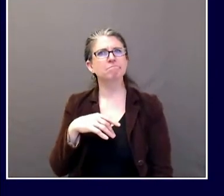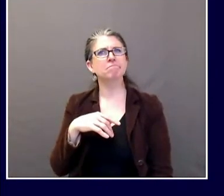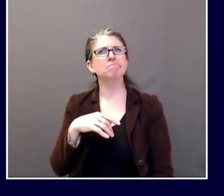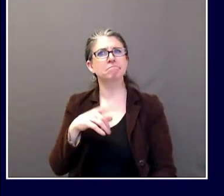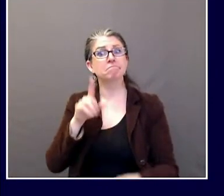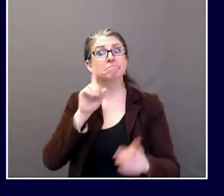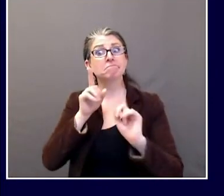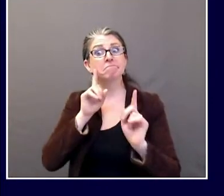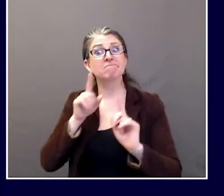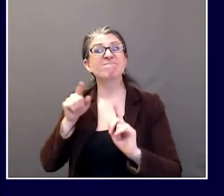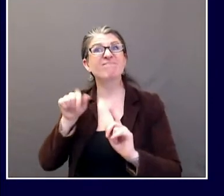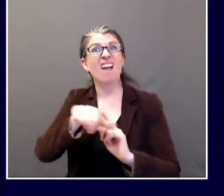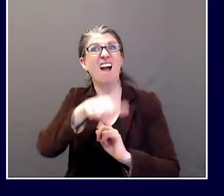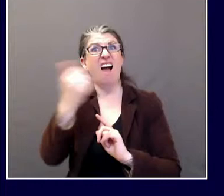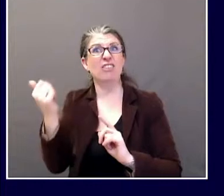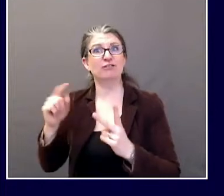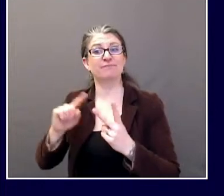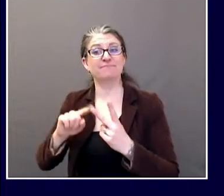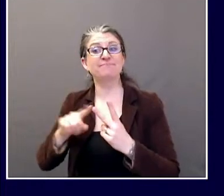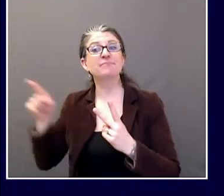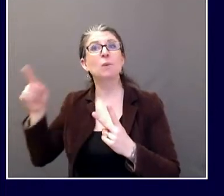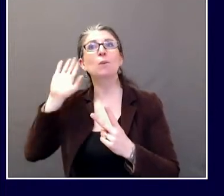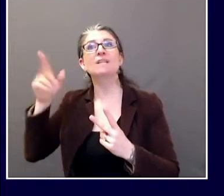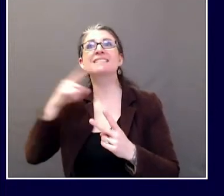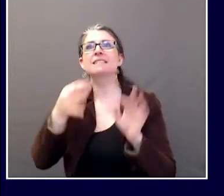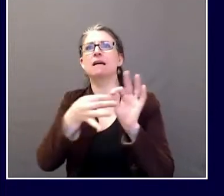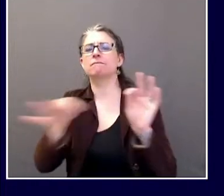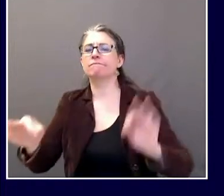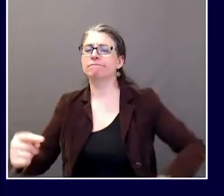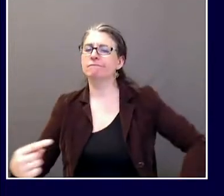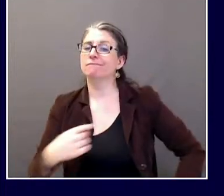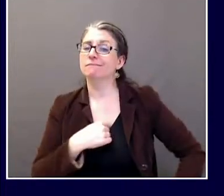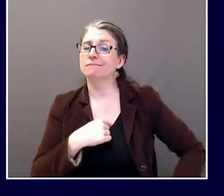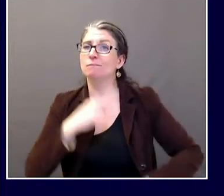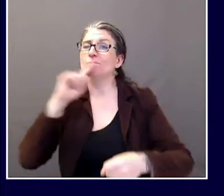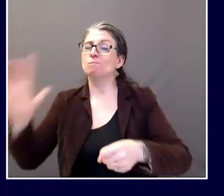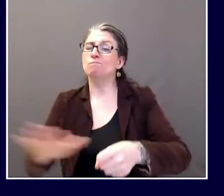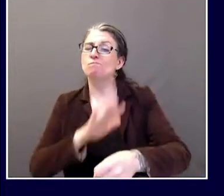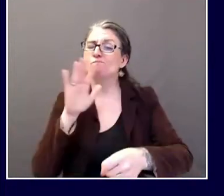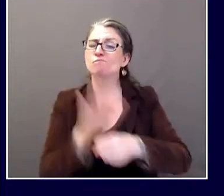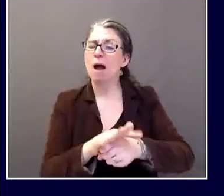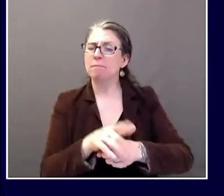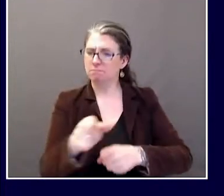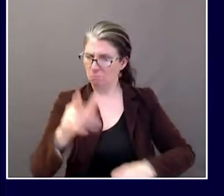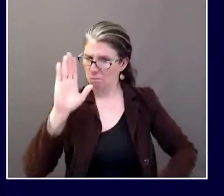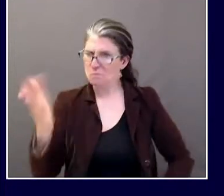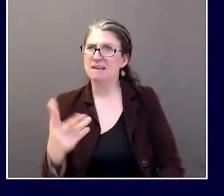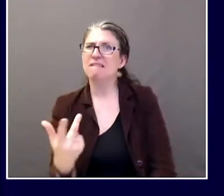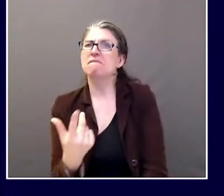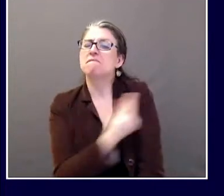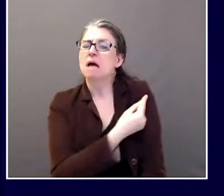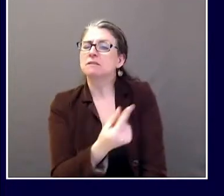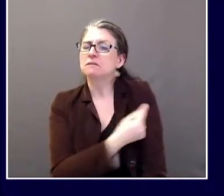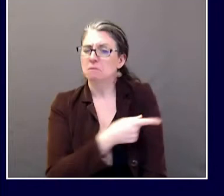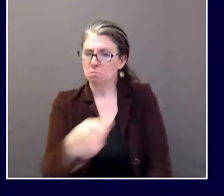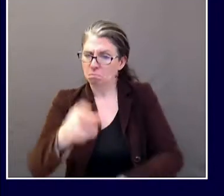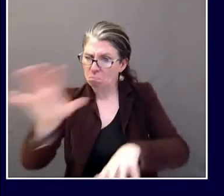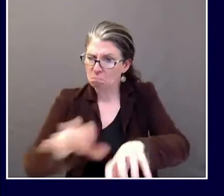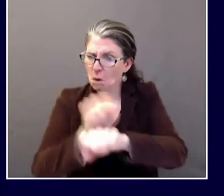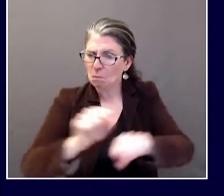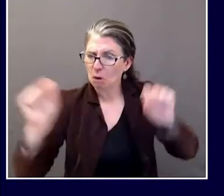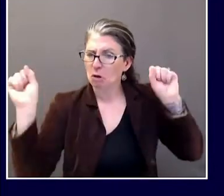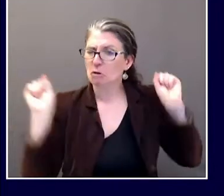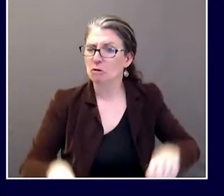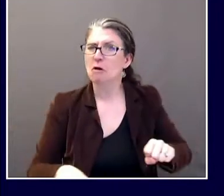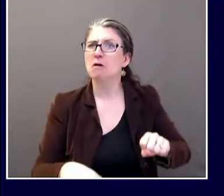a trickier thing for people to avoid because it might be a call they're expecting. So indeed, I guess what I'm getting at is